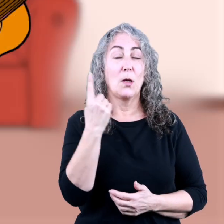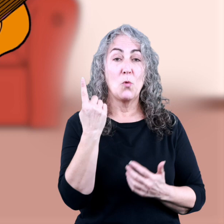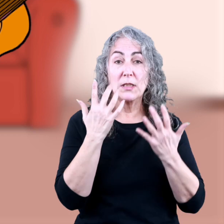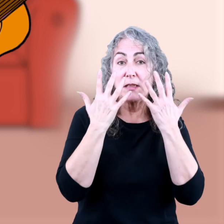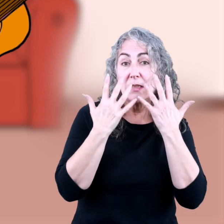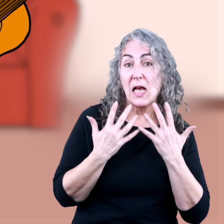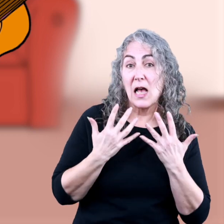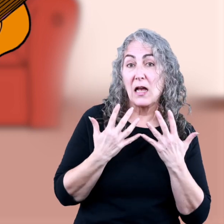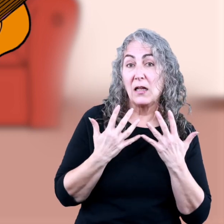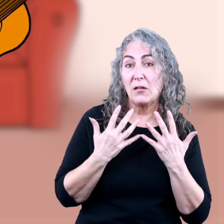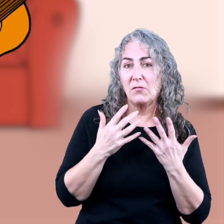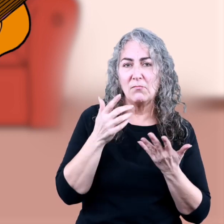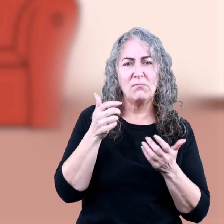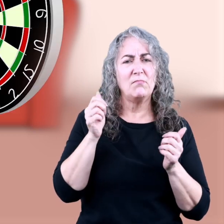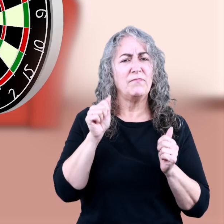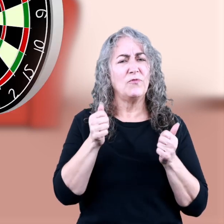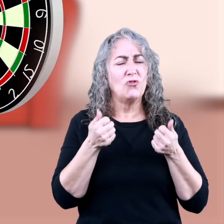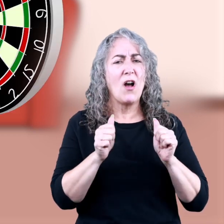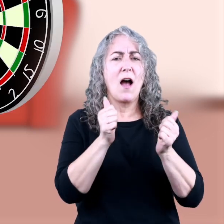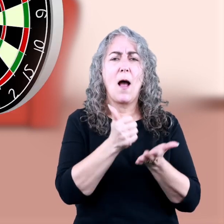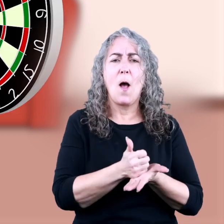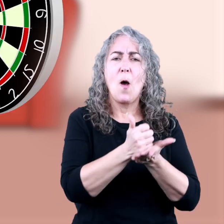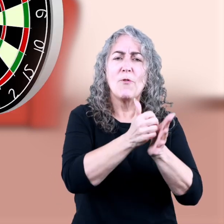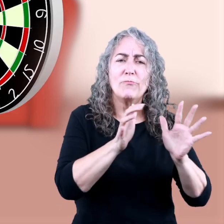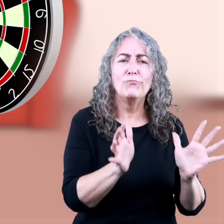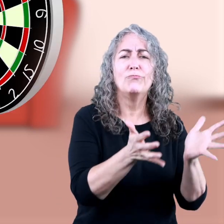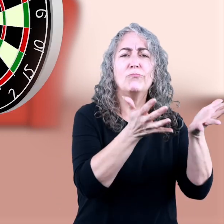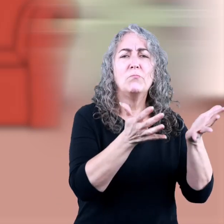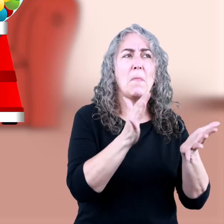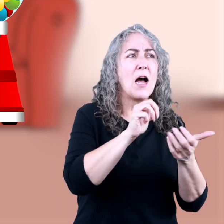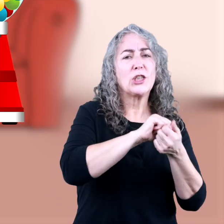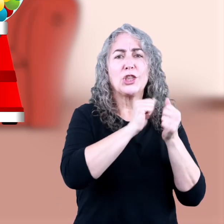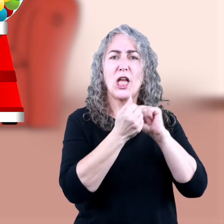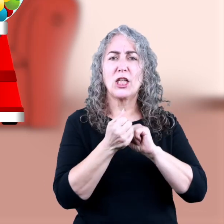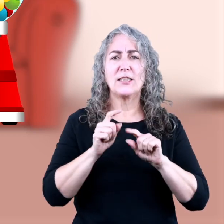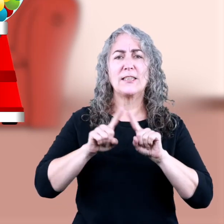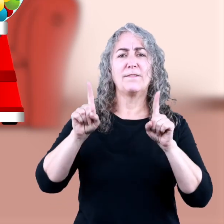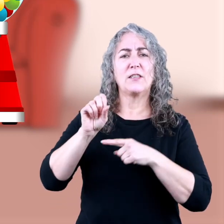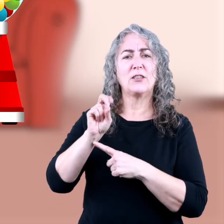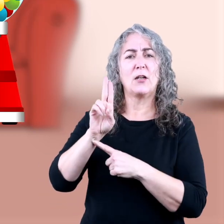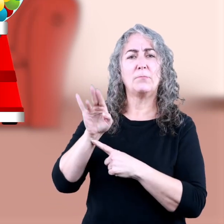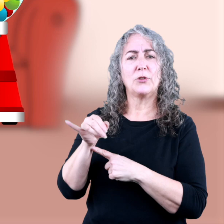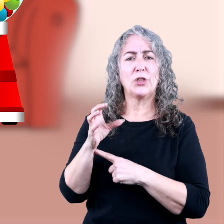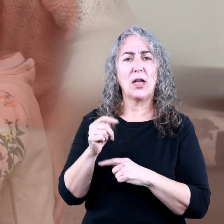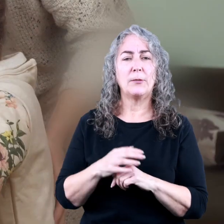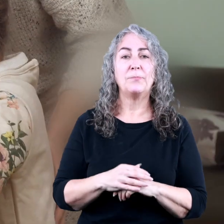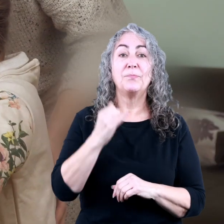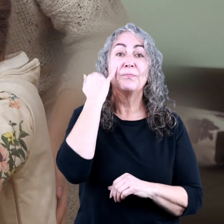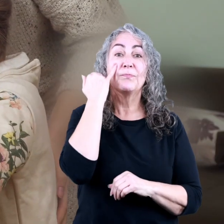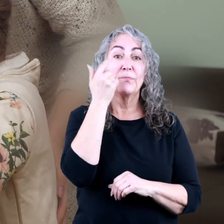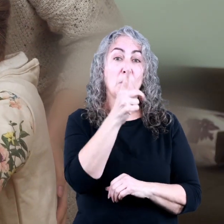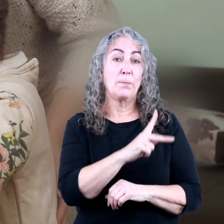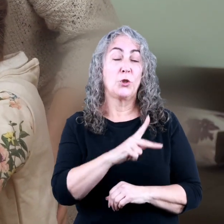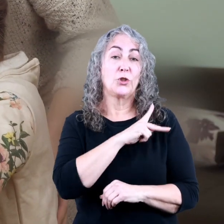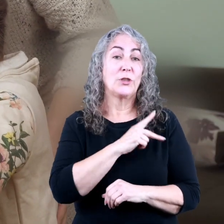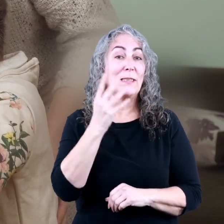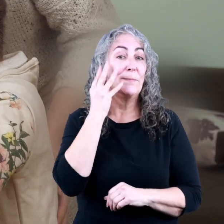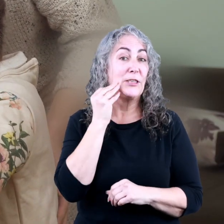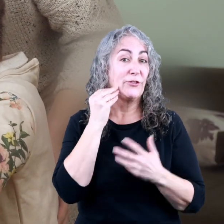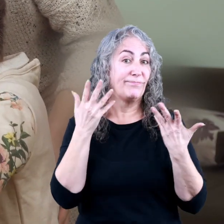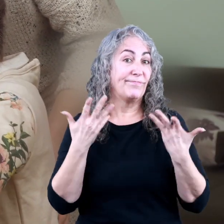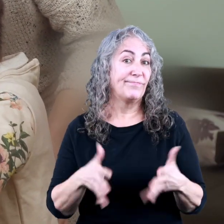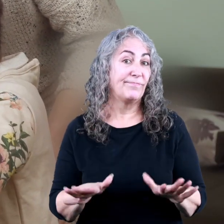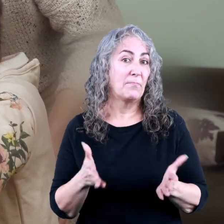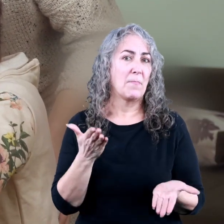When someone is sad, have you ever tried to cheer them up by changing the subject? If so, your